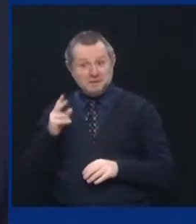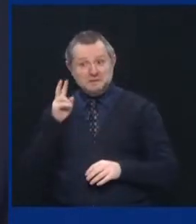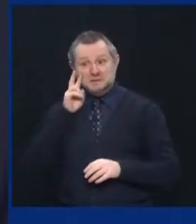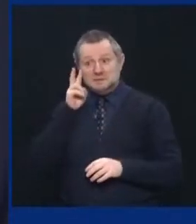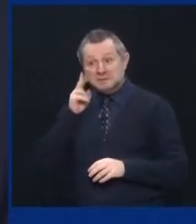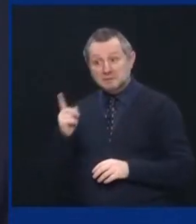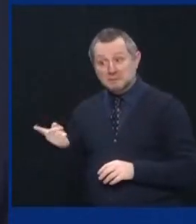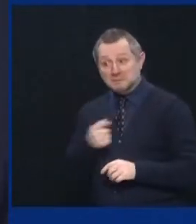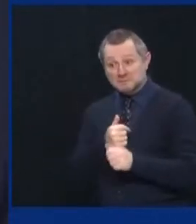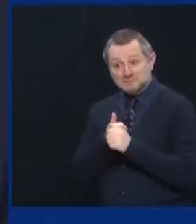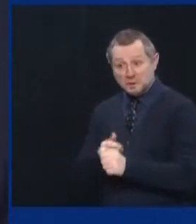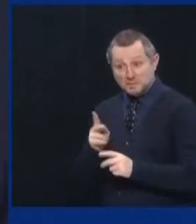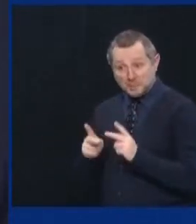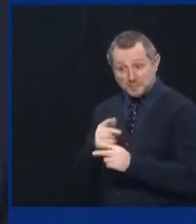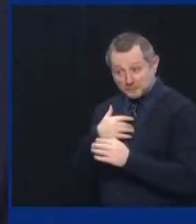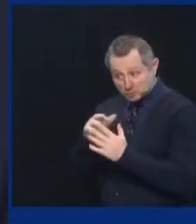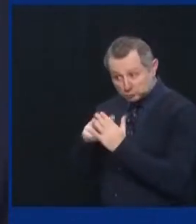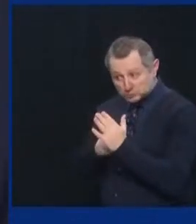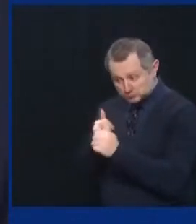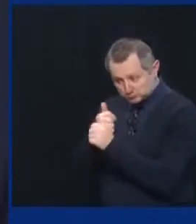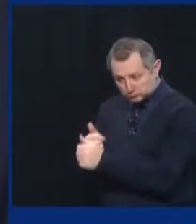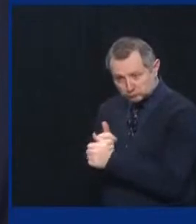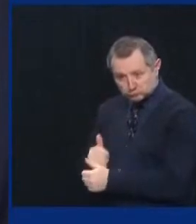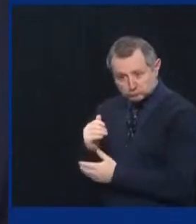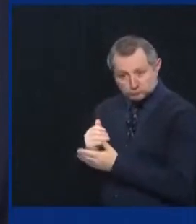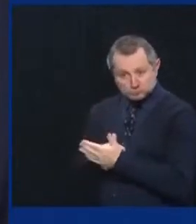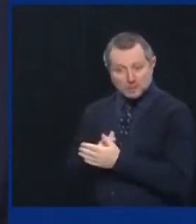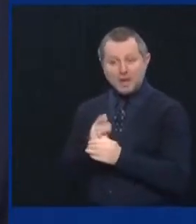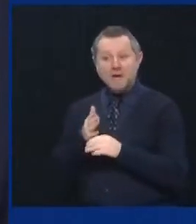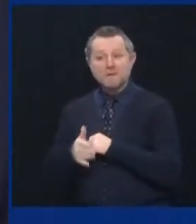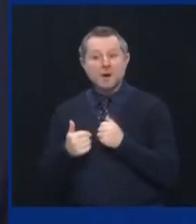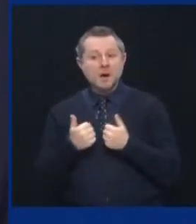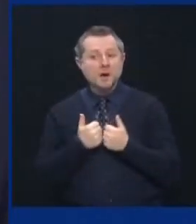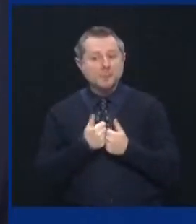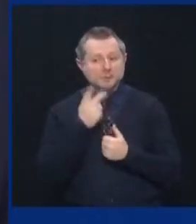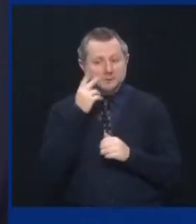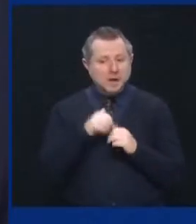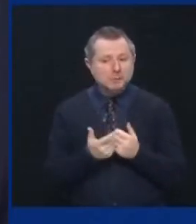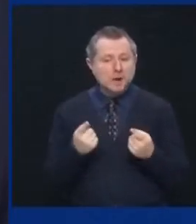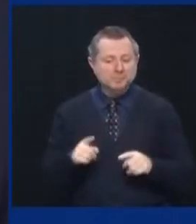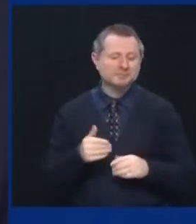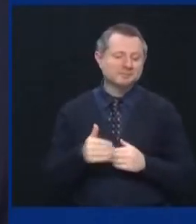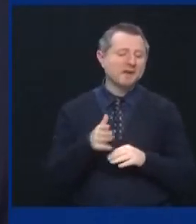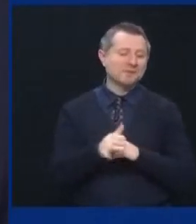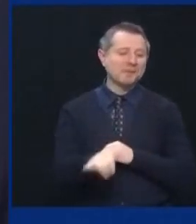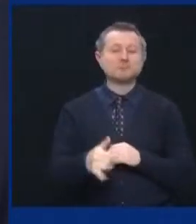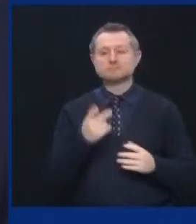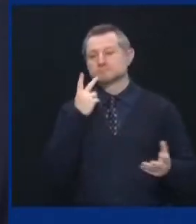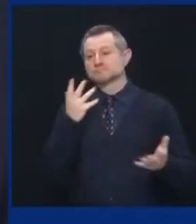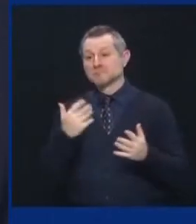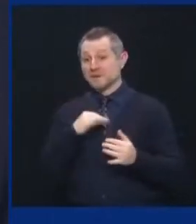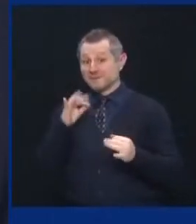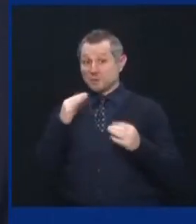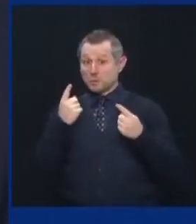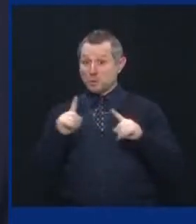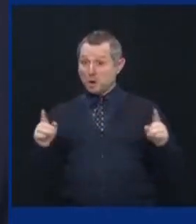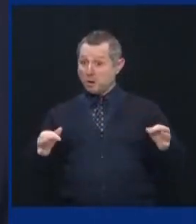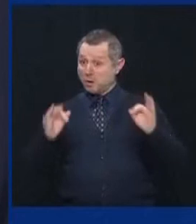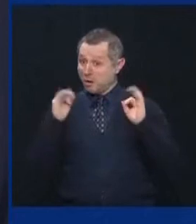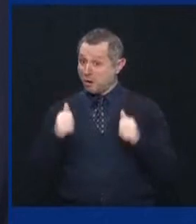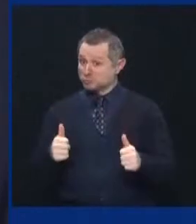stadium. Let's see what the contact tracing says, and then we'll take it from there. Obviously, if it works, it'd be great.